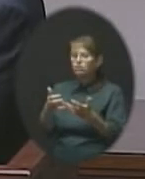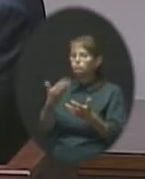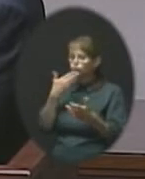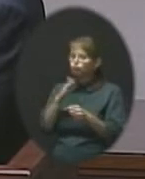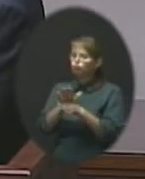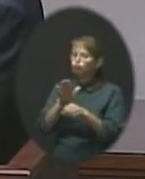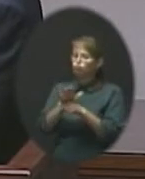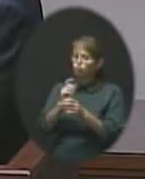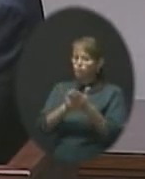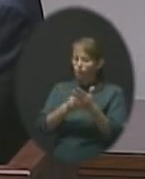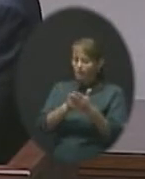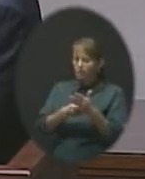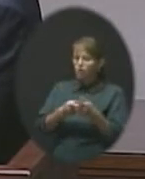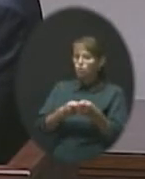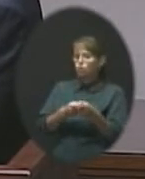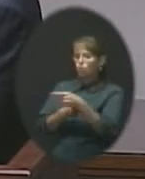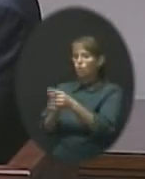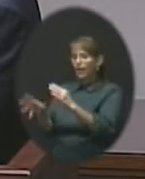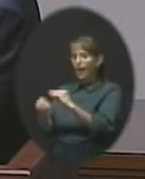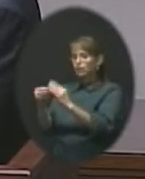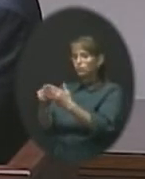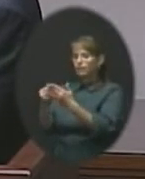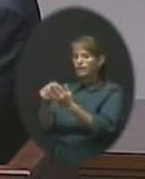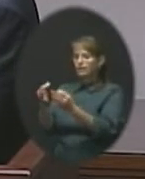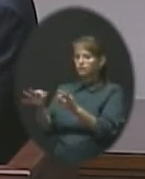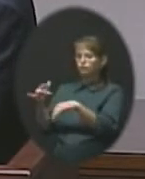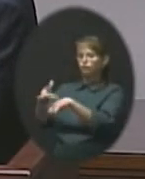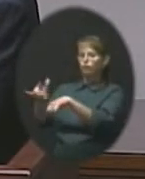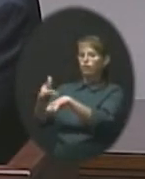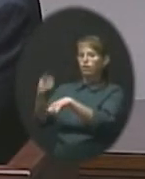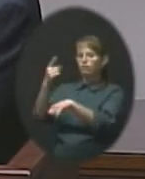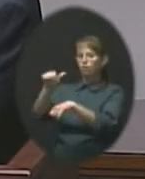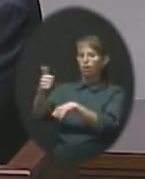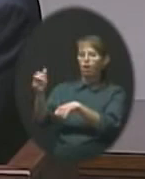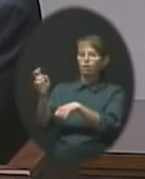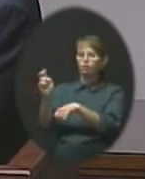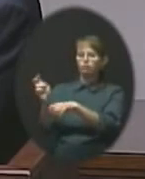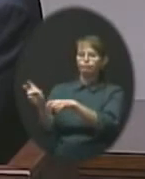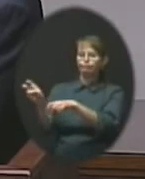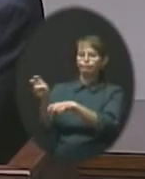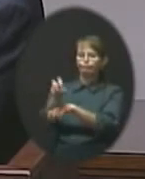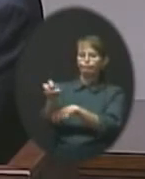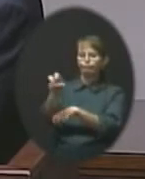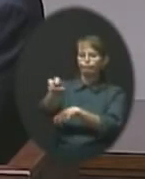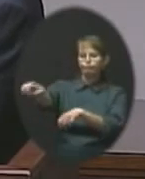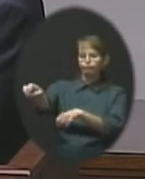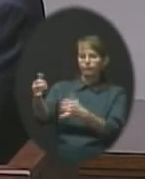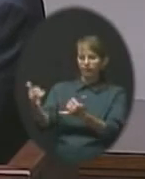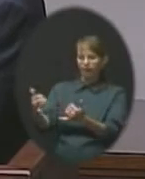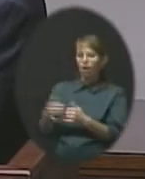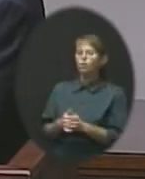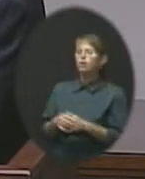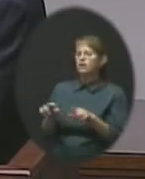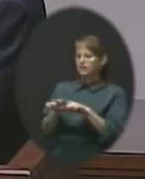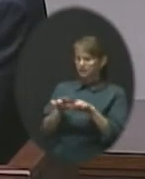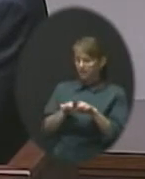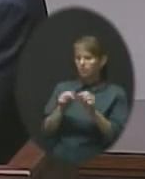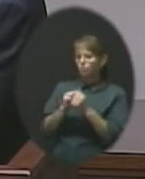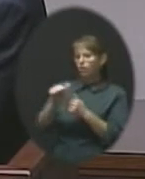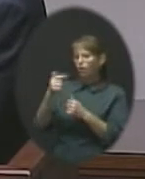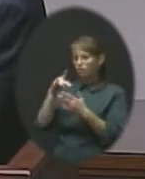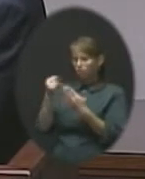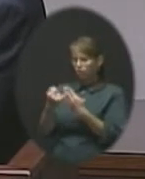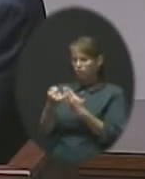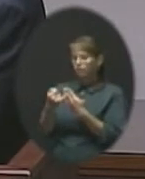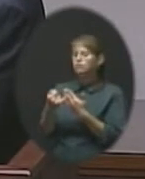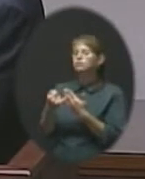pricing that is freed up to be allocated elsewhere in the categories, similar to what we did with the four projects this summer. We allocated to the next things